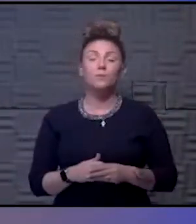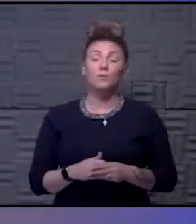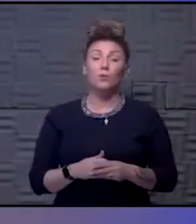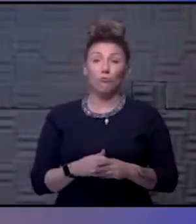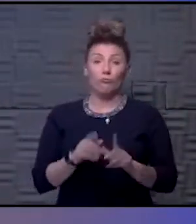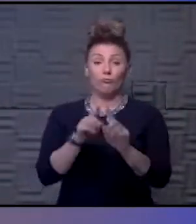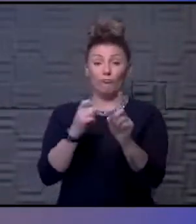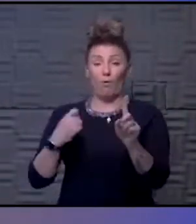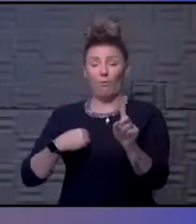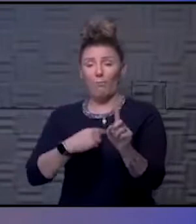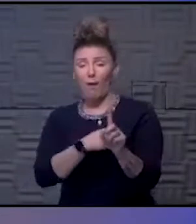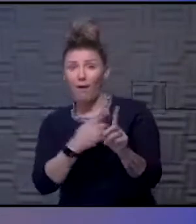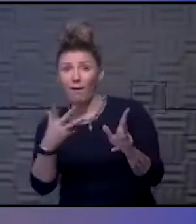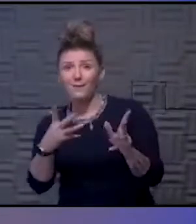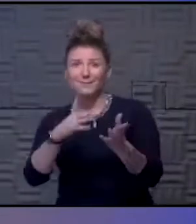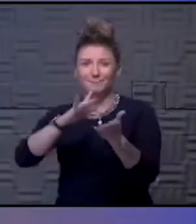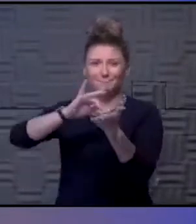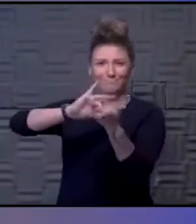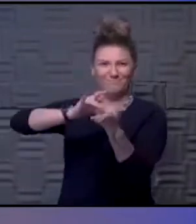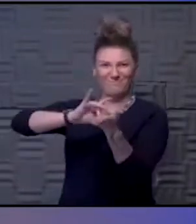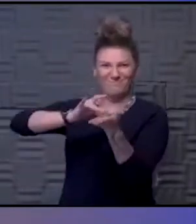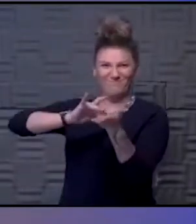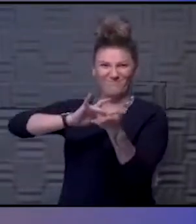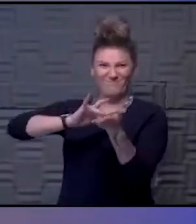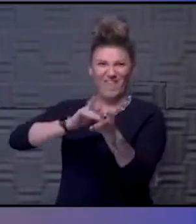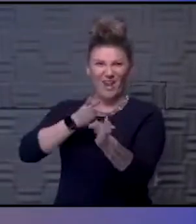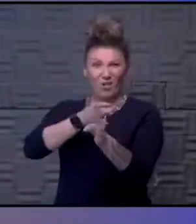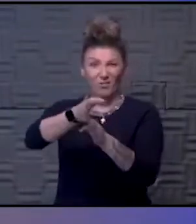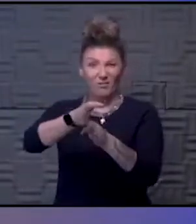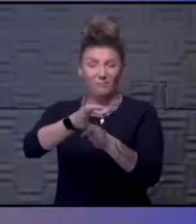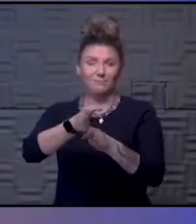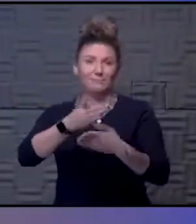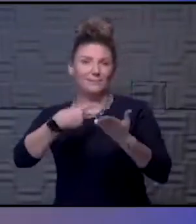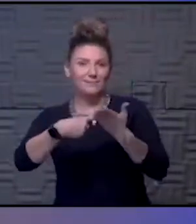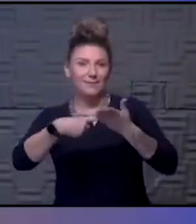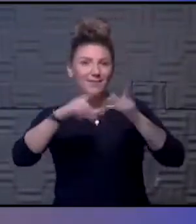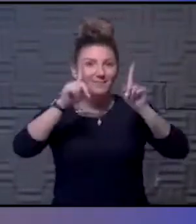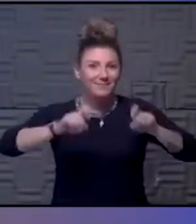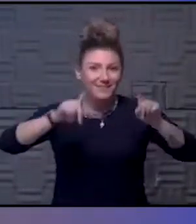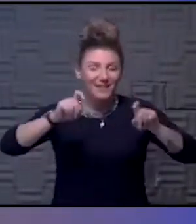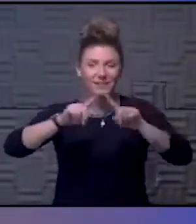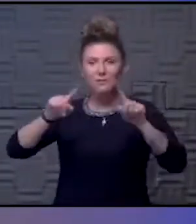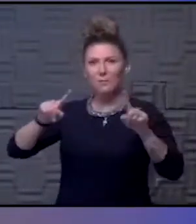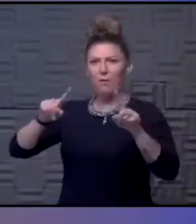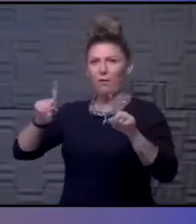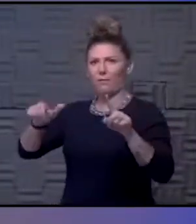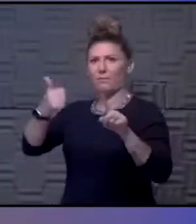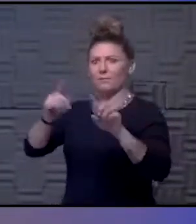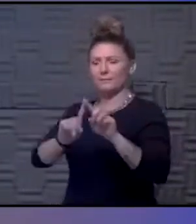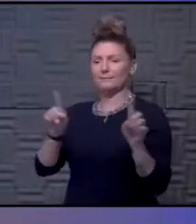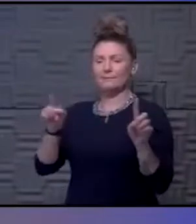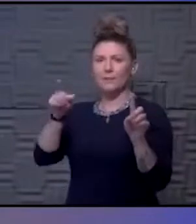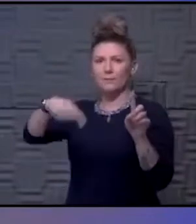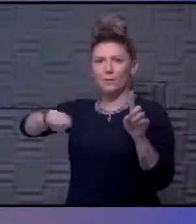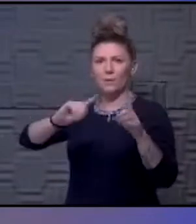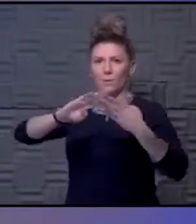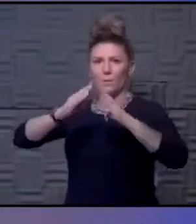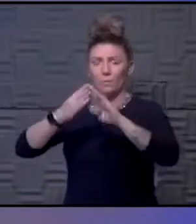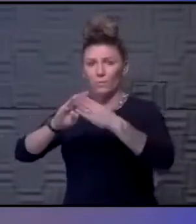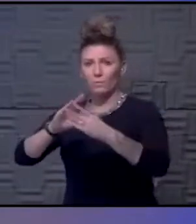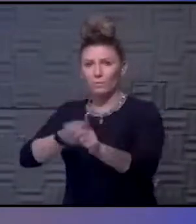medical center like this to be talking about testing. It's another thing to be in communities that are particularly hard hit at